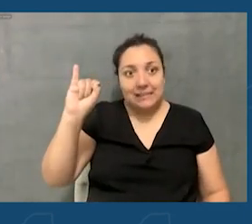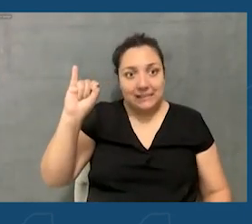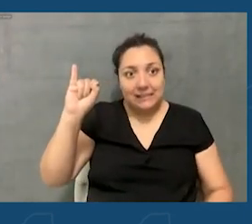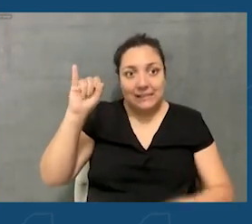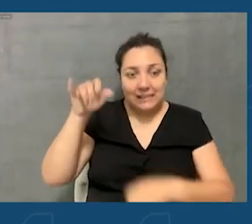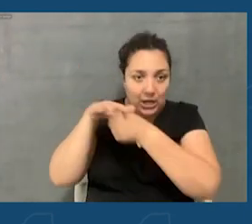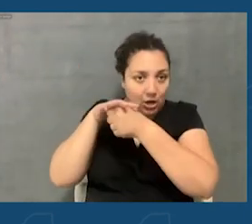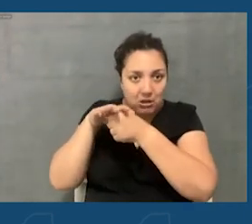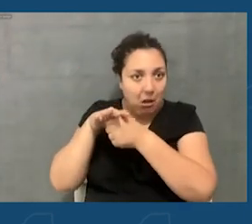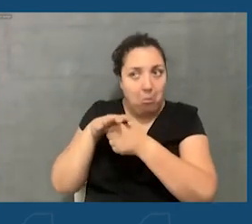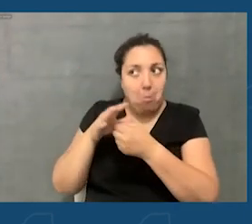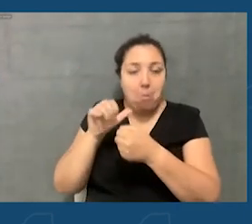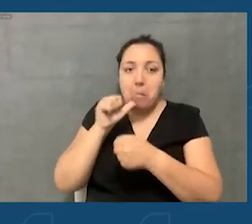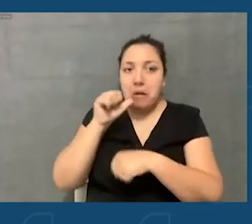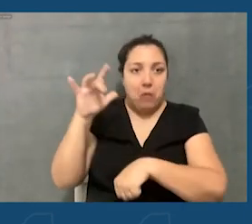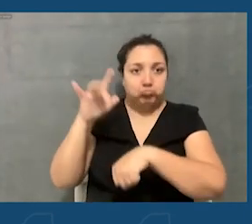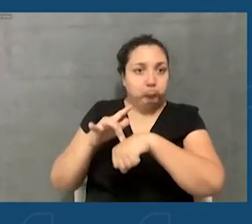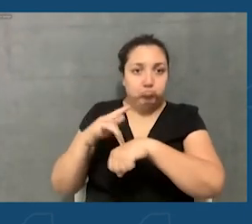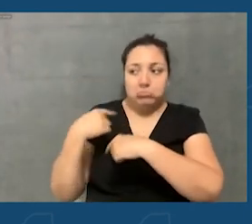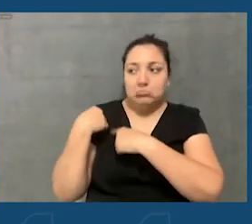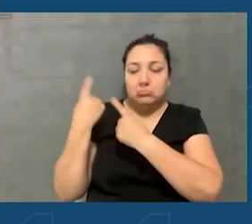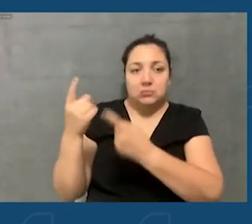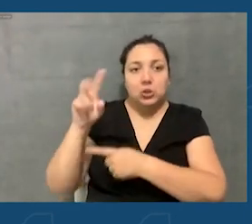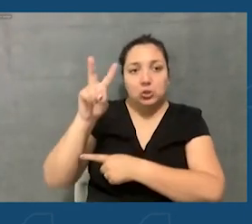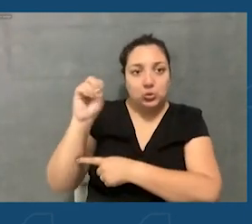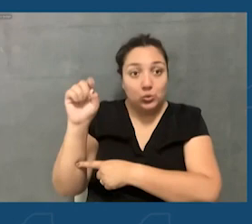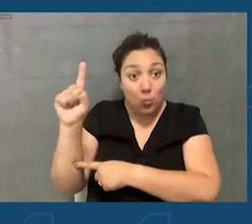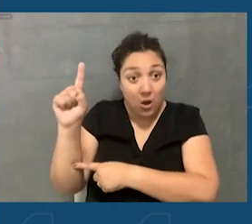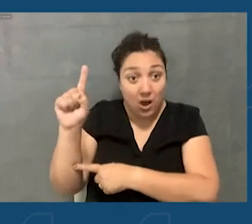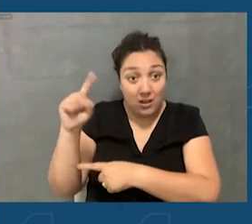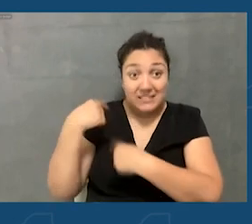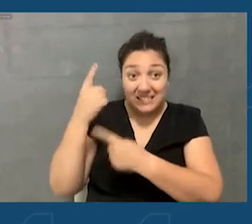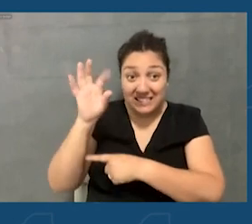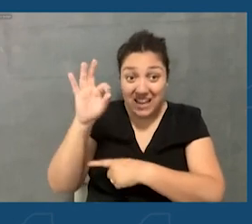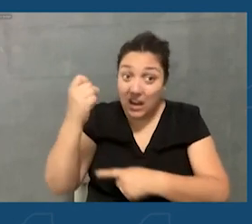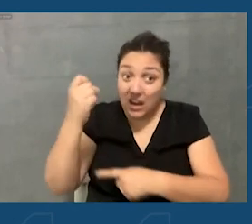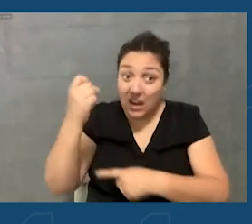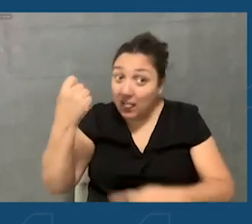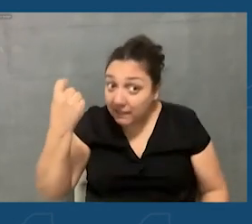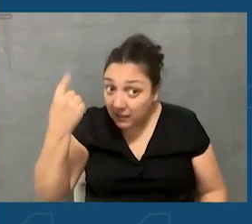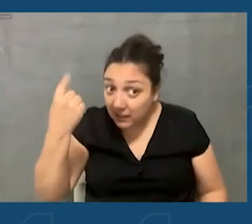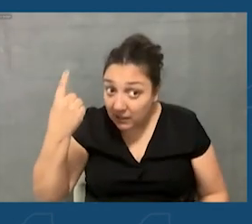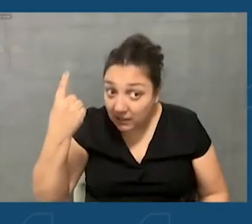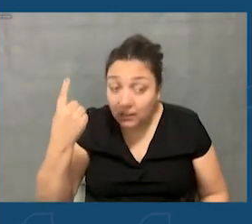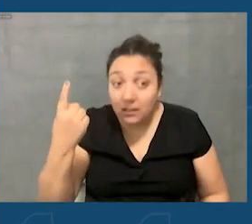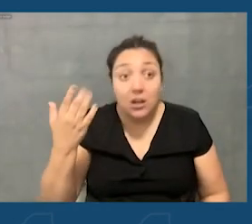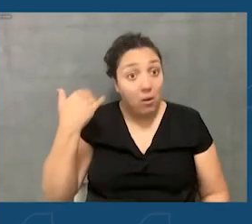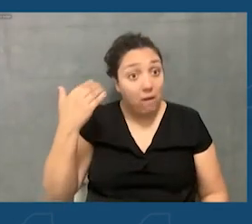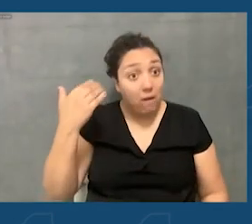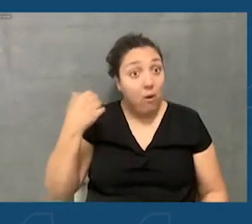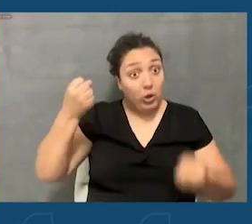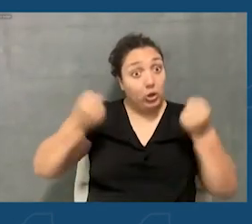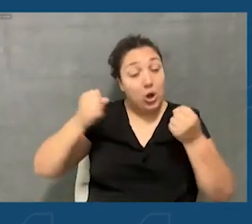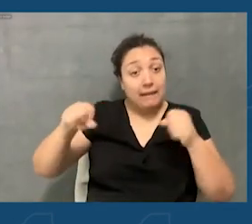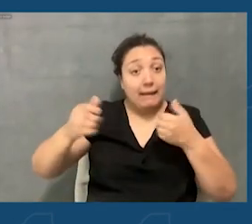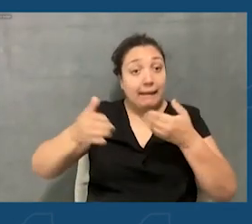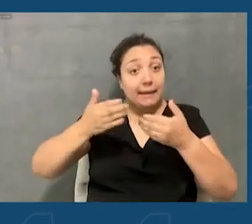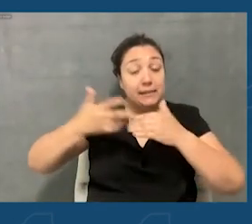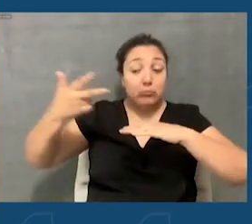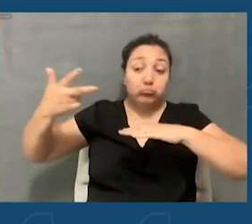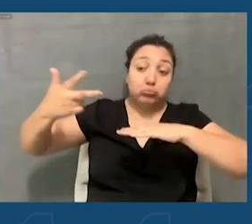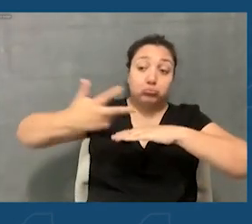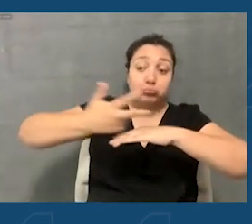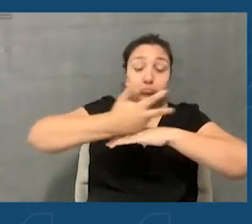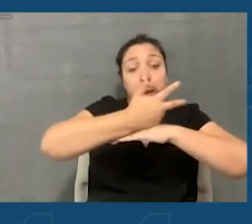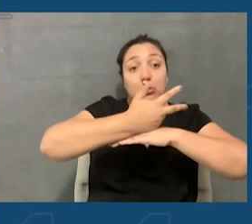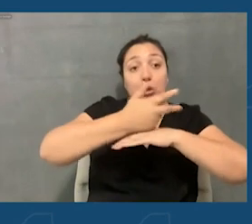been used since 9/11. It's an area that was originally used for cars to pull up into Penn Station or